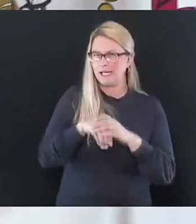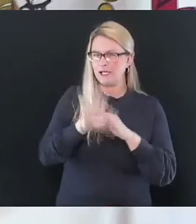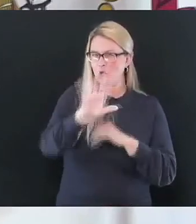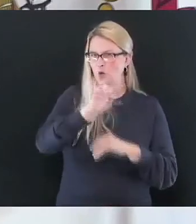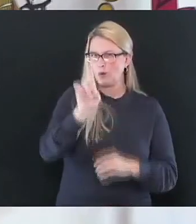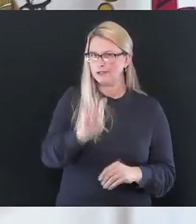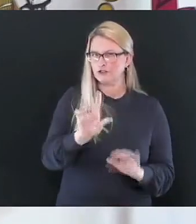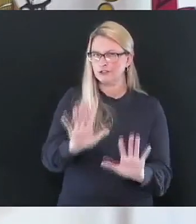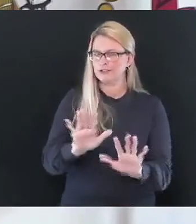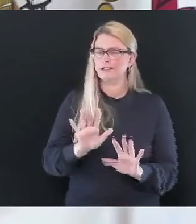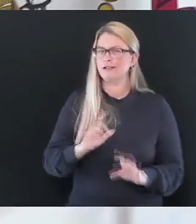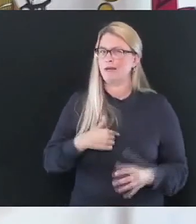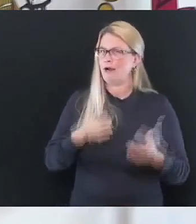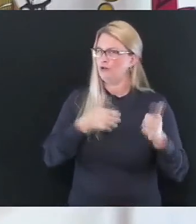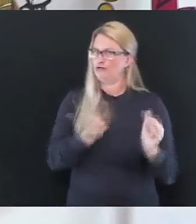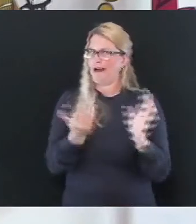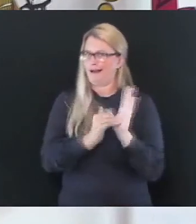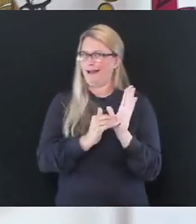real fast.